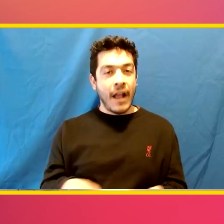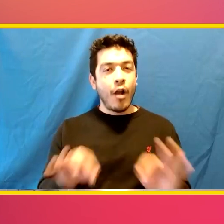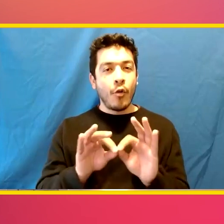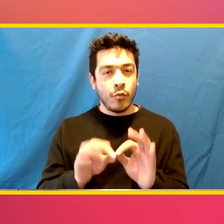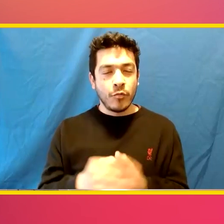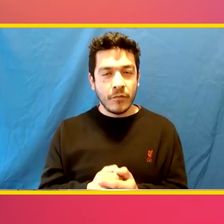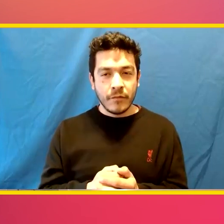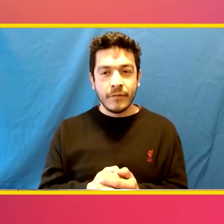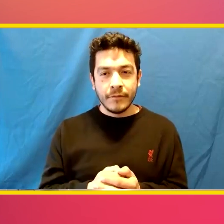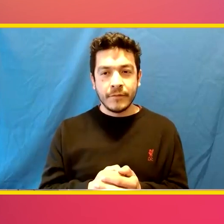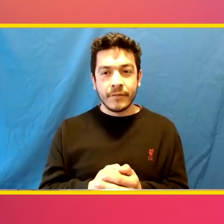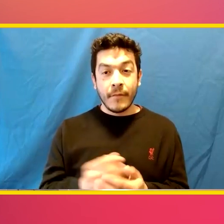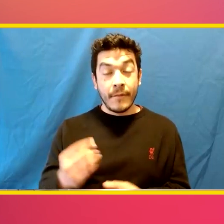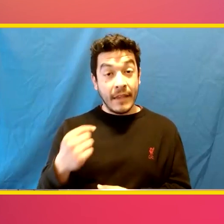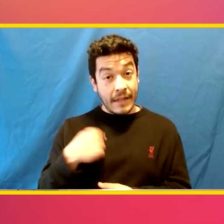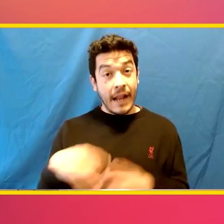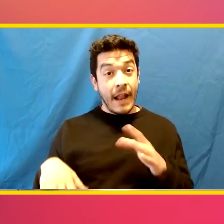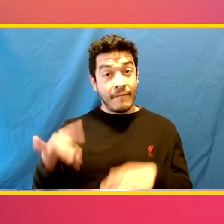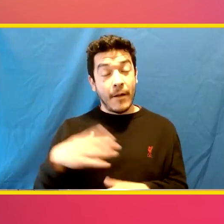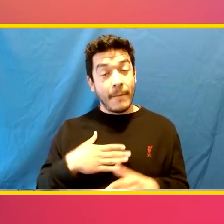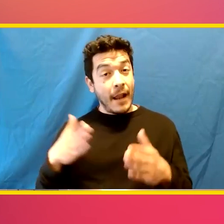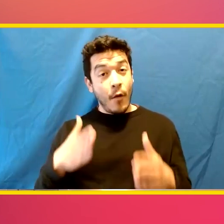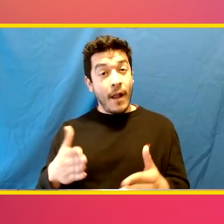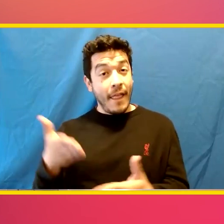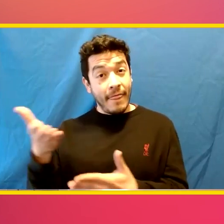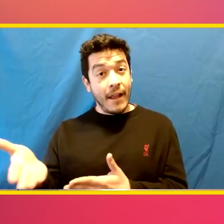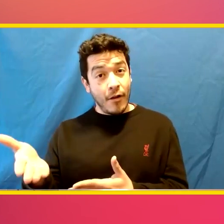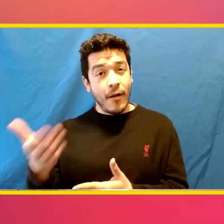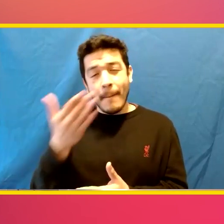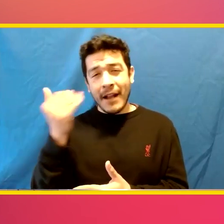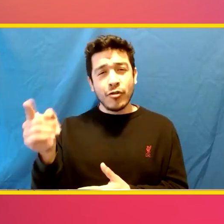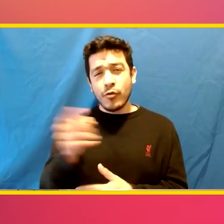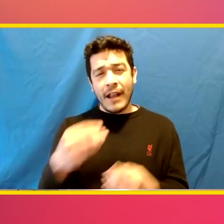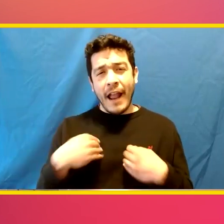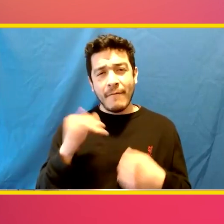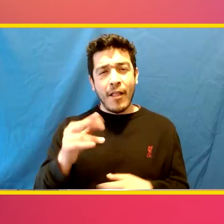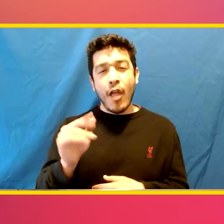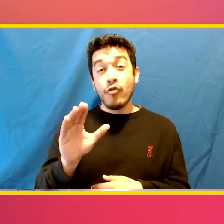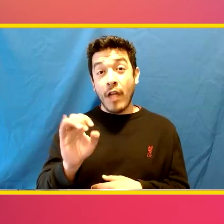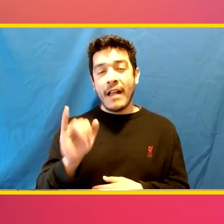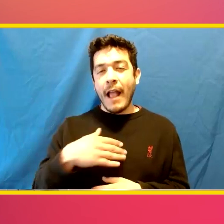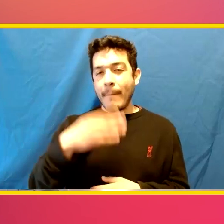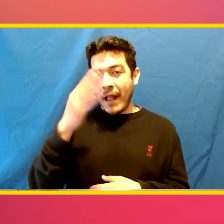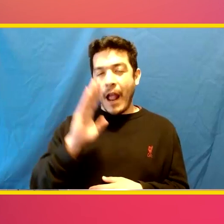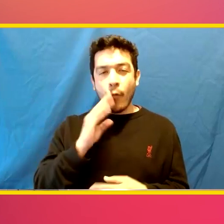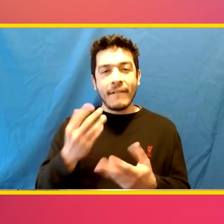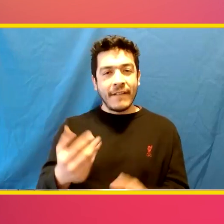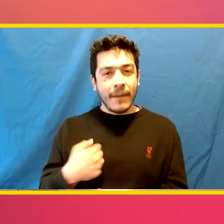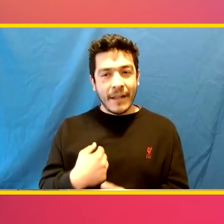values. And I found my way there because you gave me the grace that my God would have given